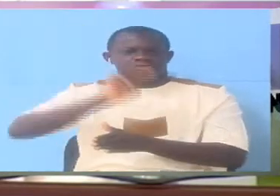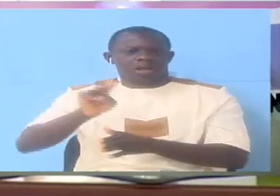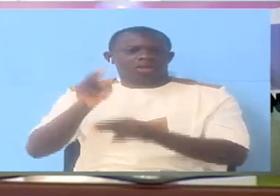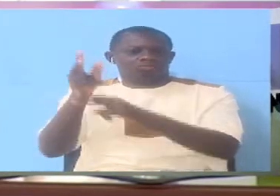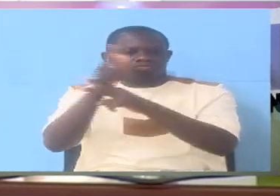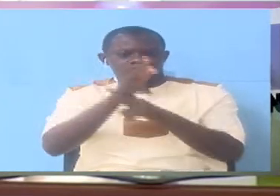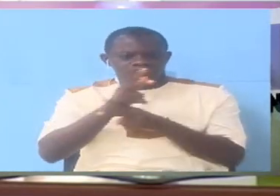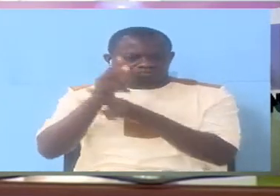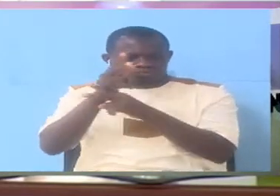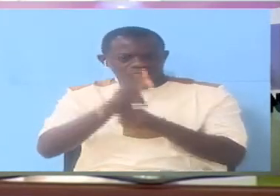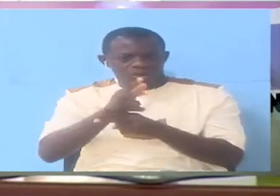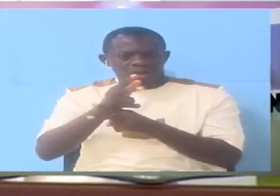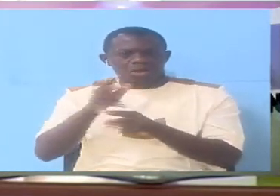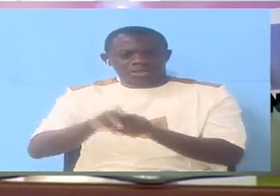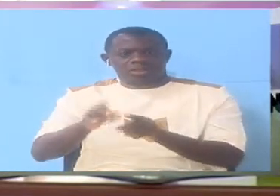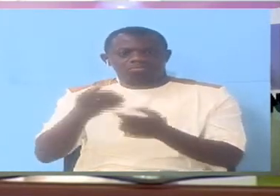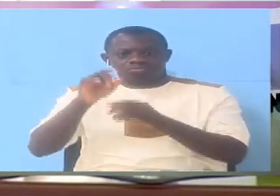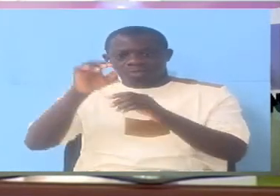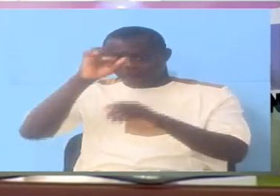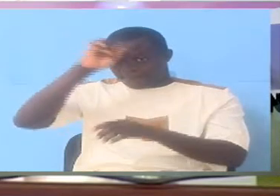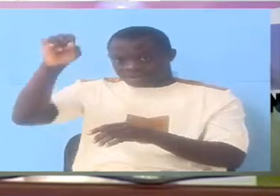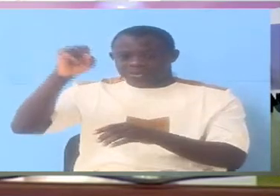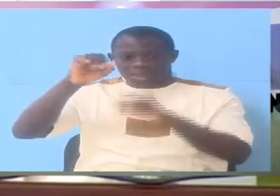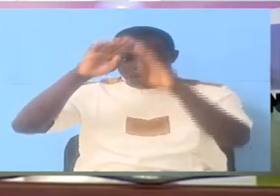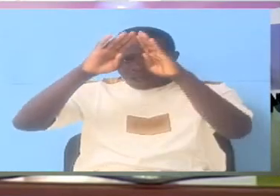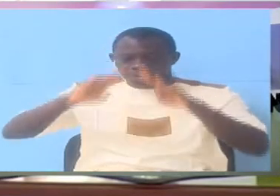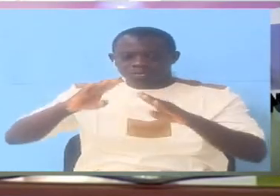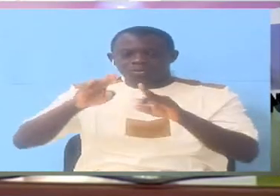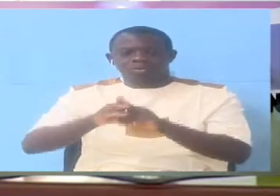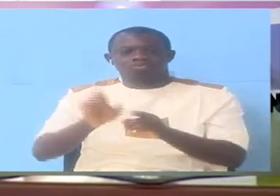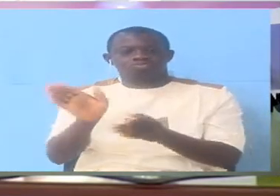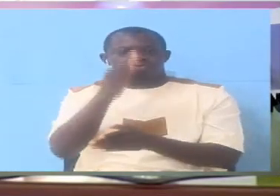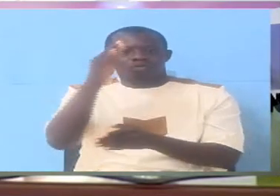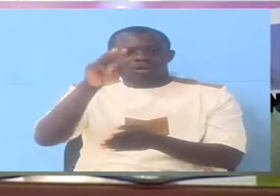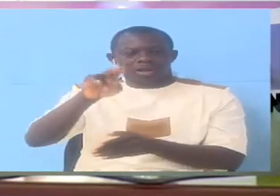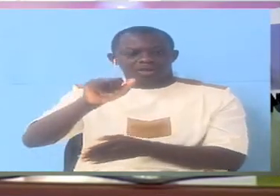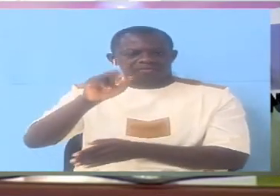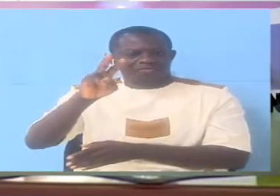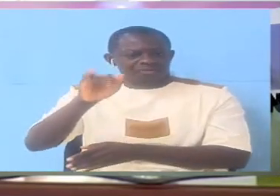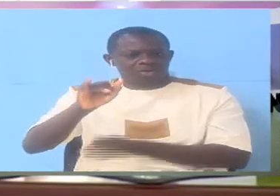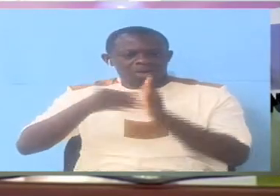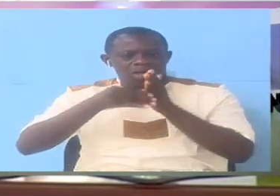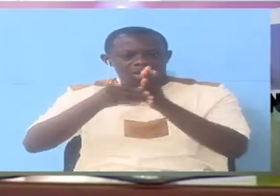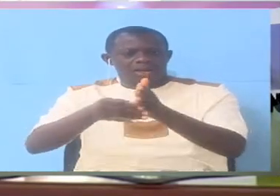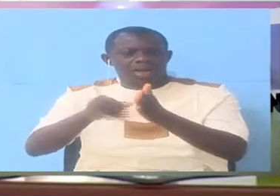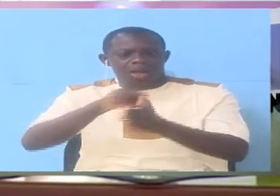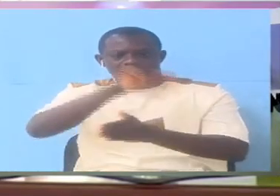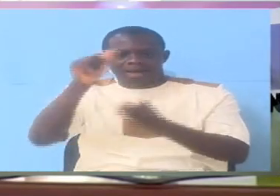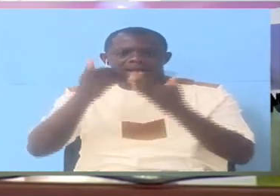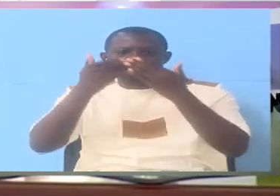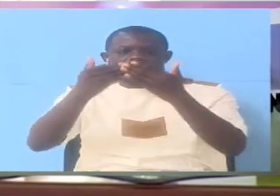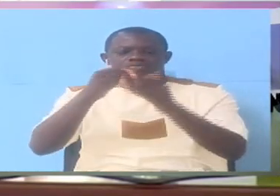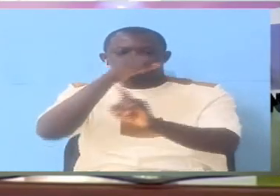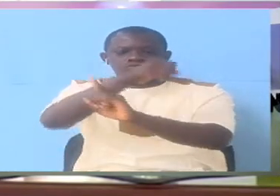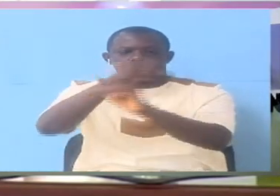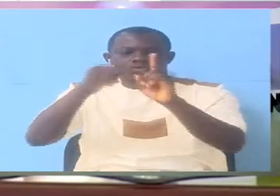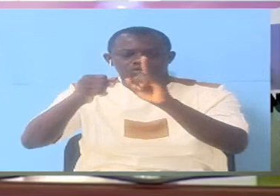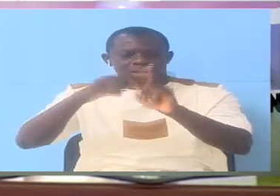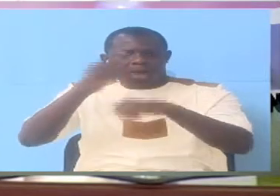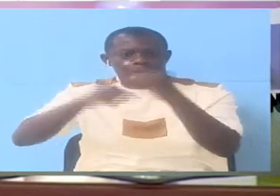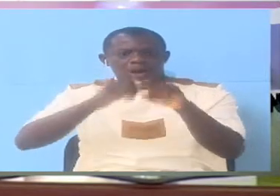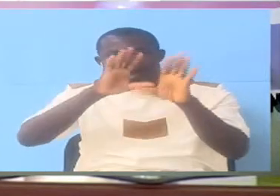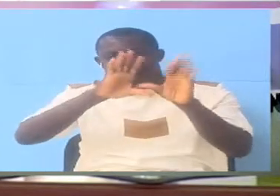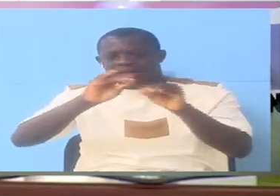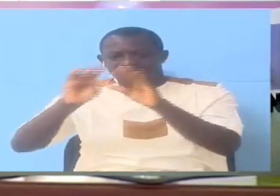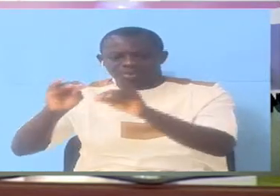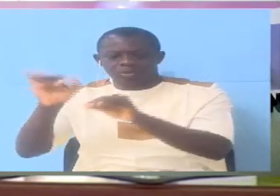Colonel Trrc Pt2, to go to the Naval Command and inform me about the situation of events when they arrive. Ci